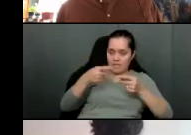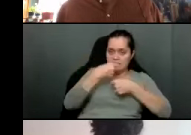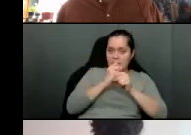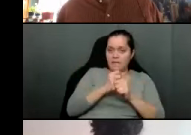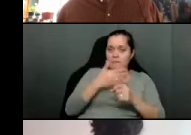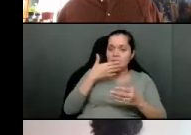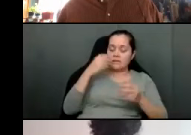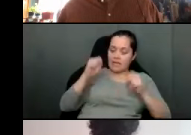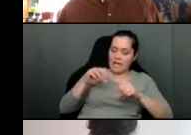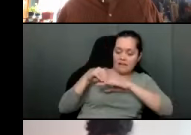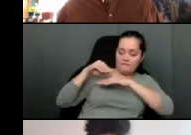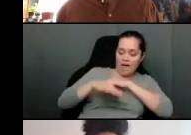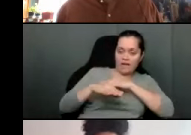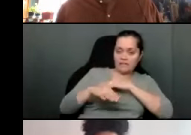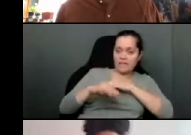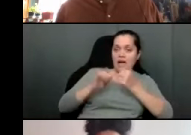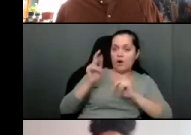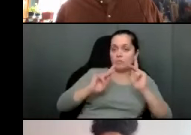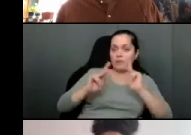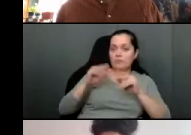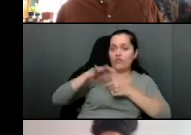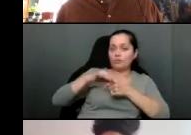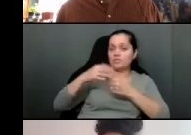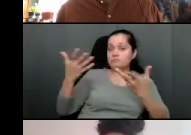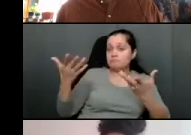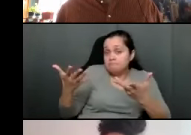could affect how people vote?